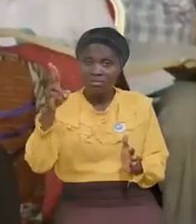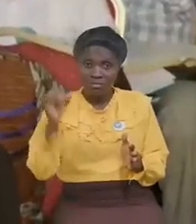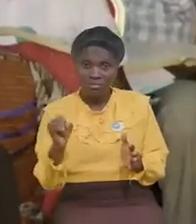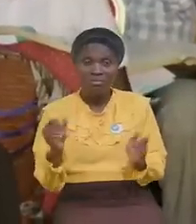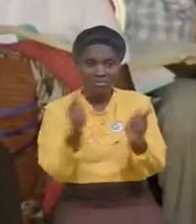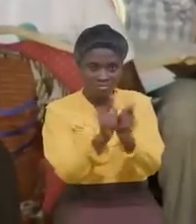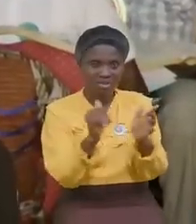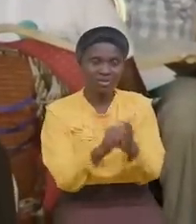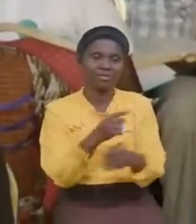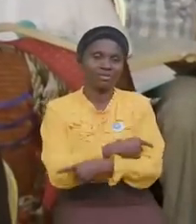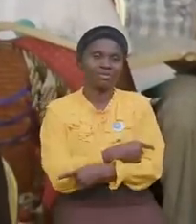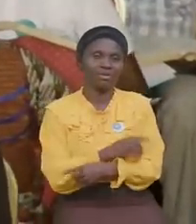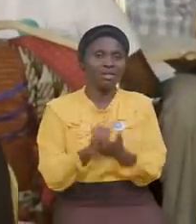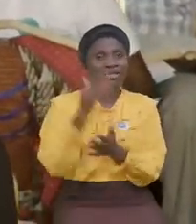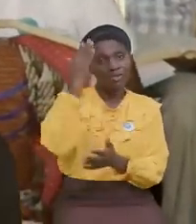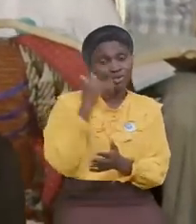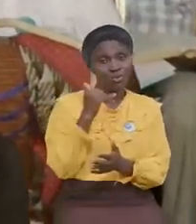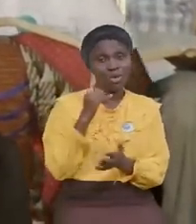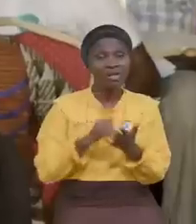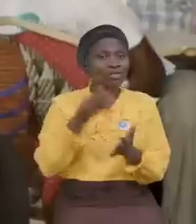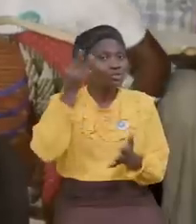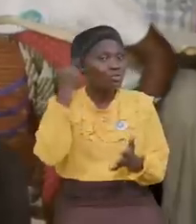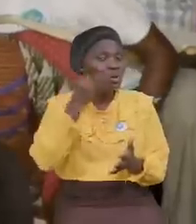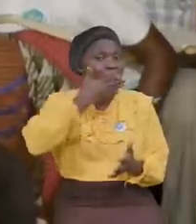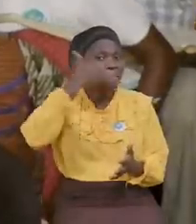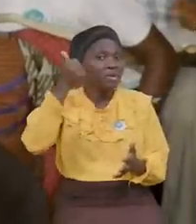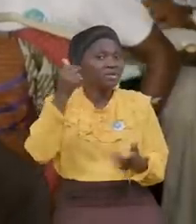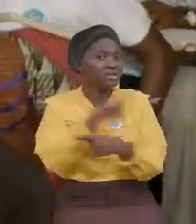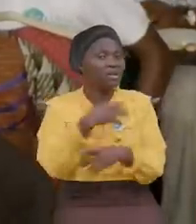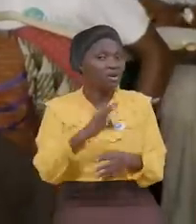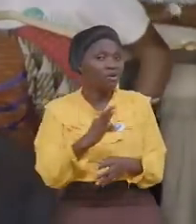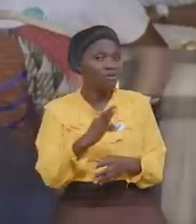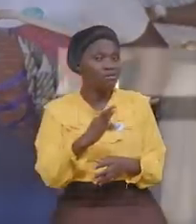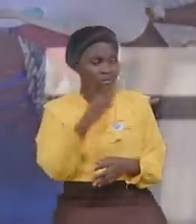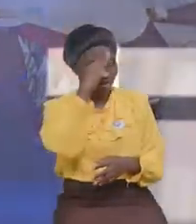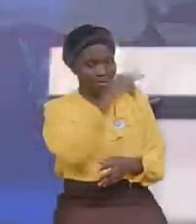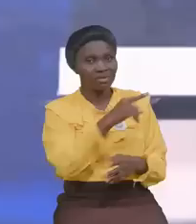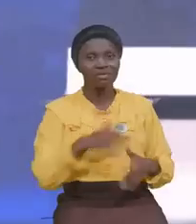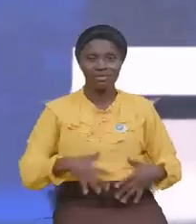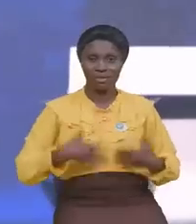That's why it was the best day of Zacchaeus' life.